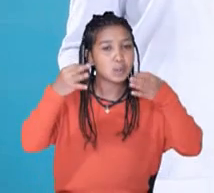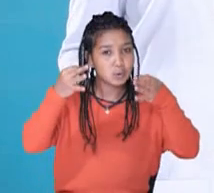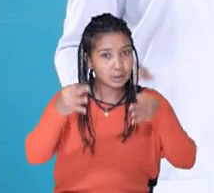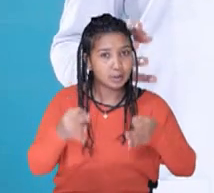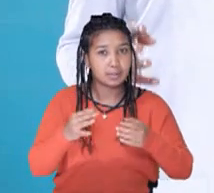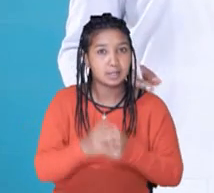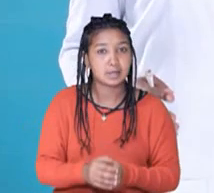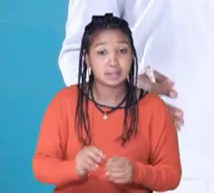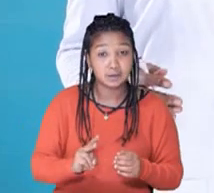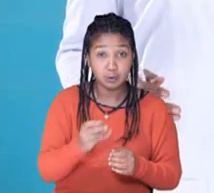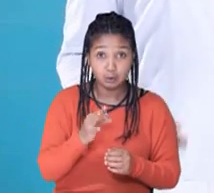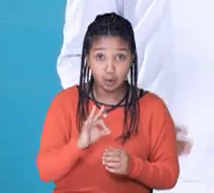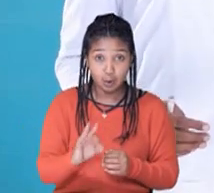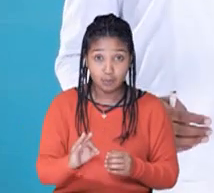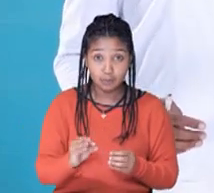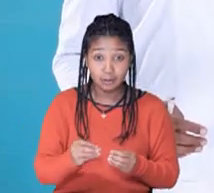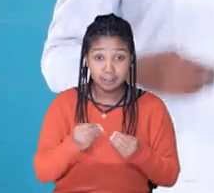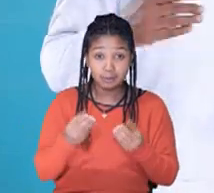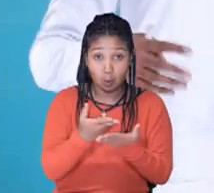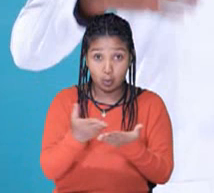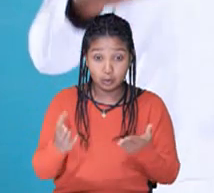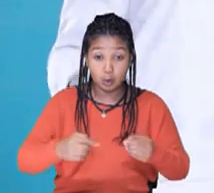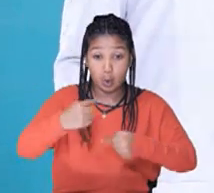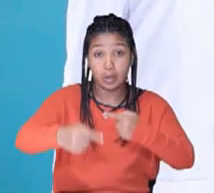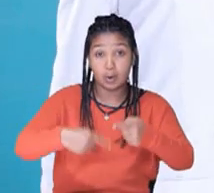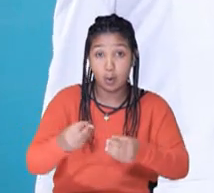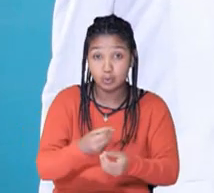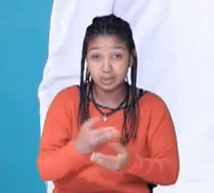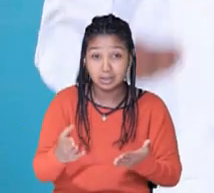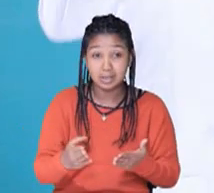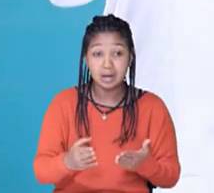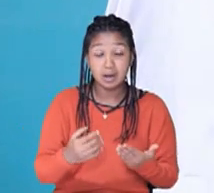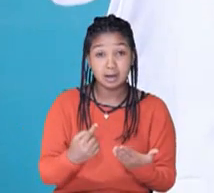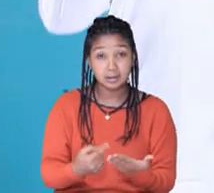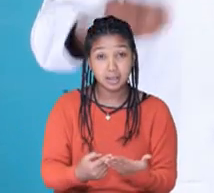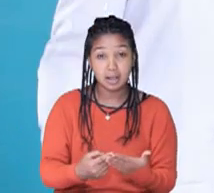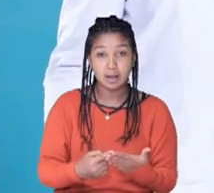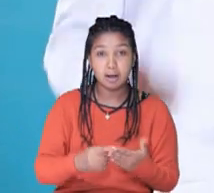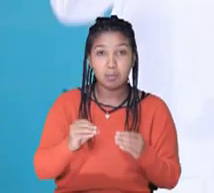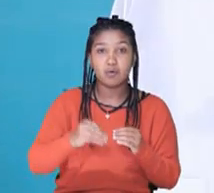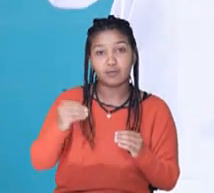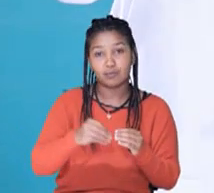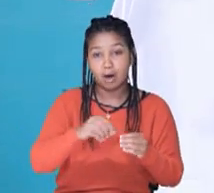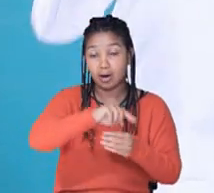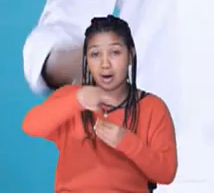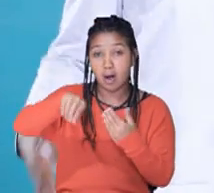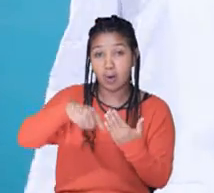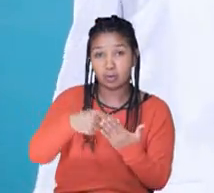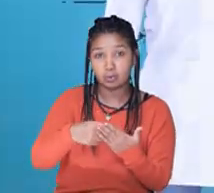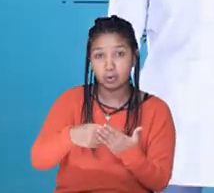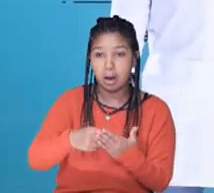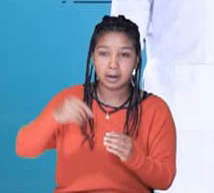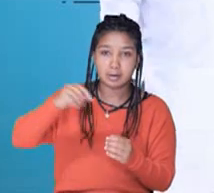we determine the velocity of given objects, rolling objects, as they move across or around on